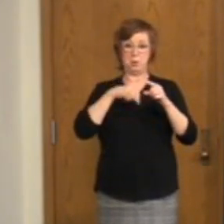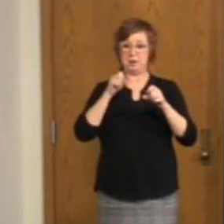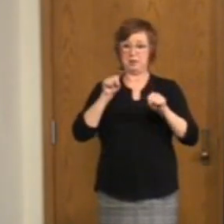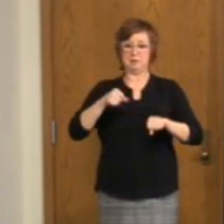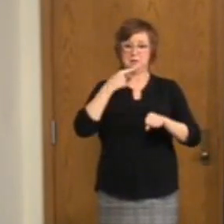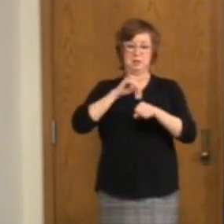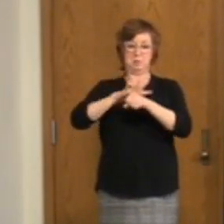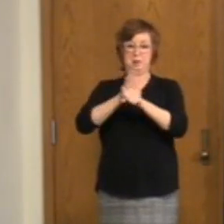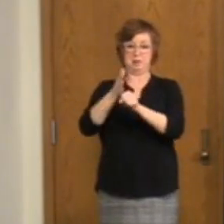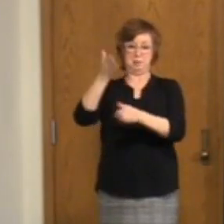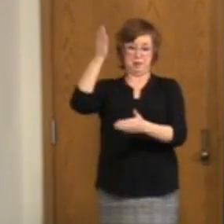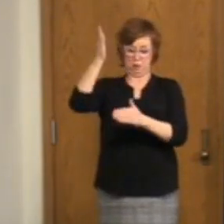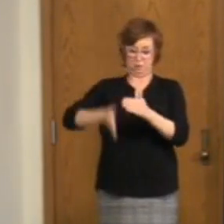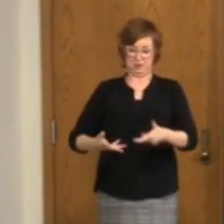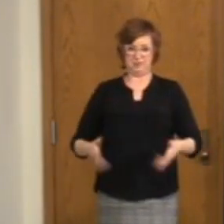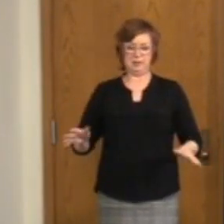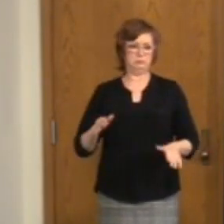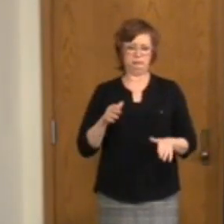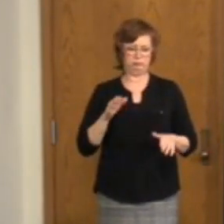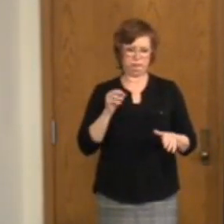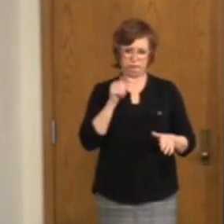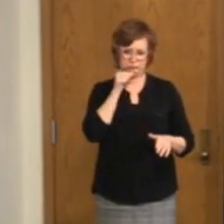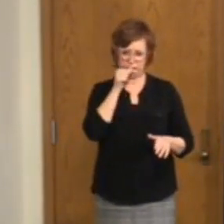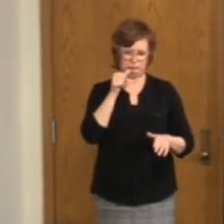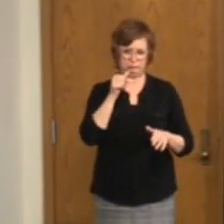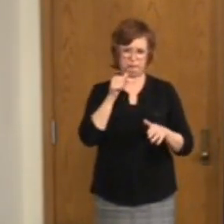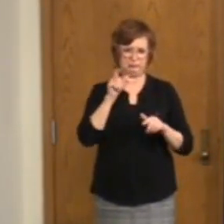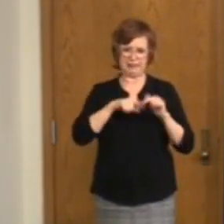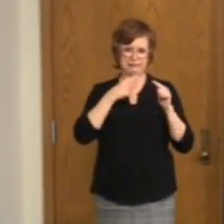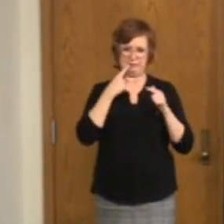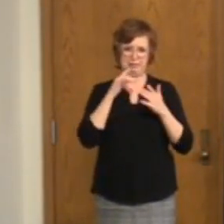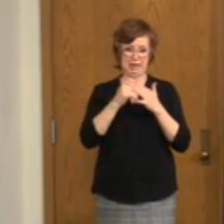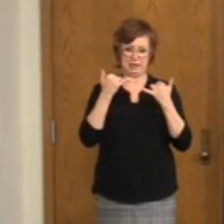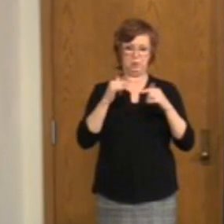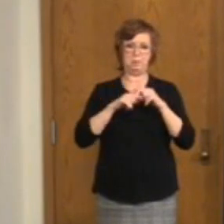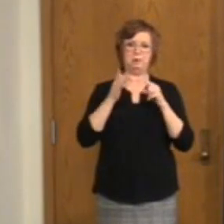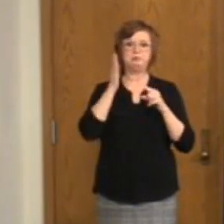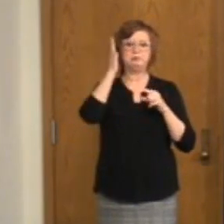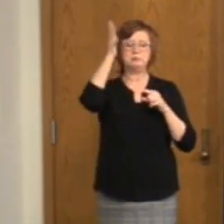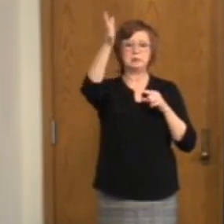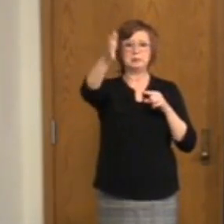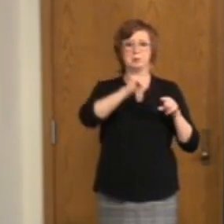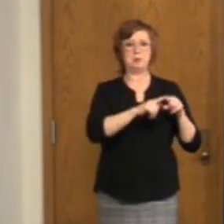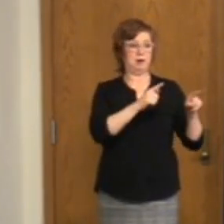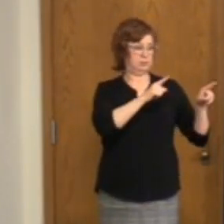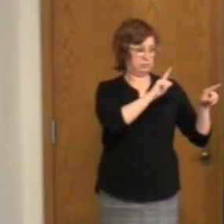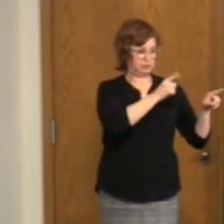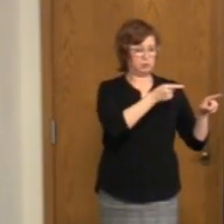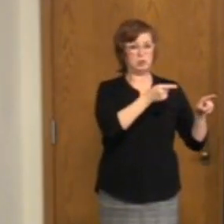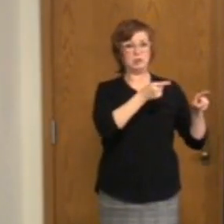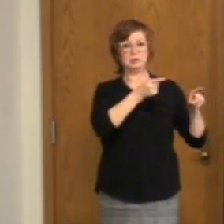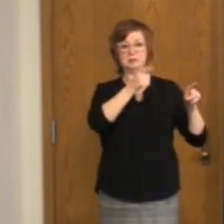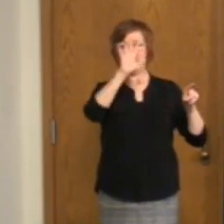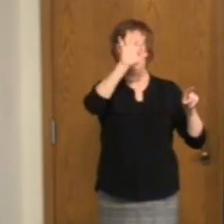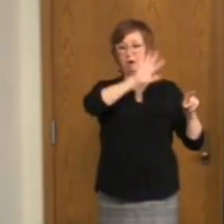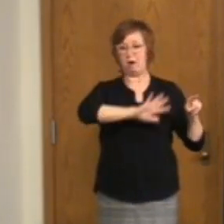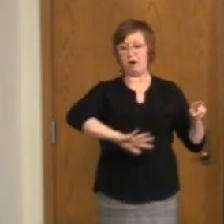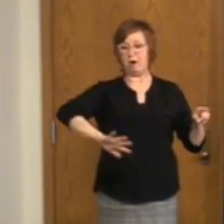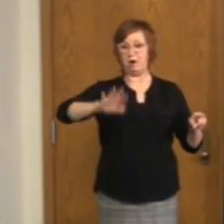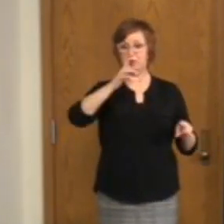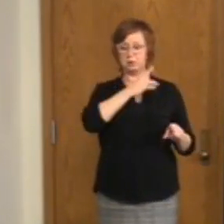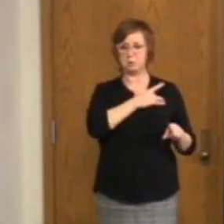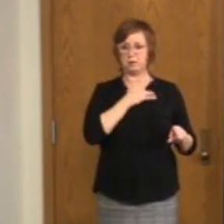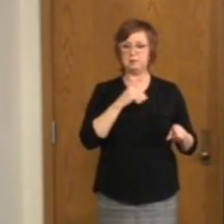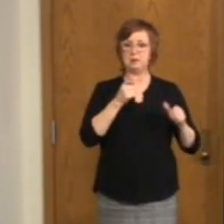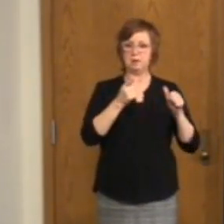milestone, having our first dose of vaccine offered to every long-term care resident in the province. We